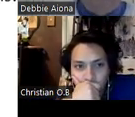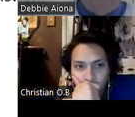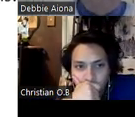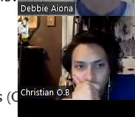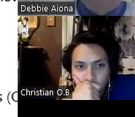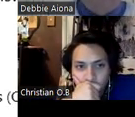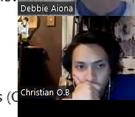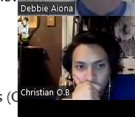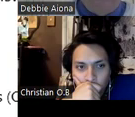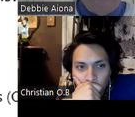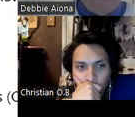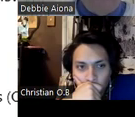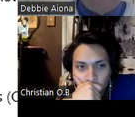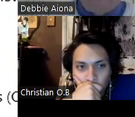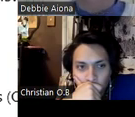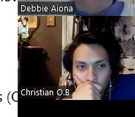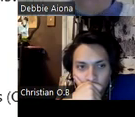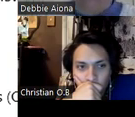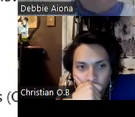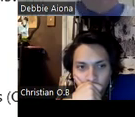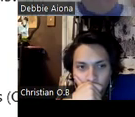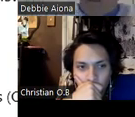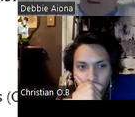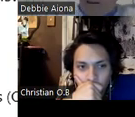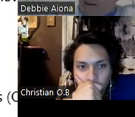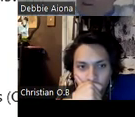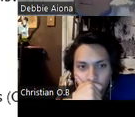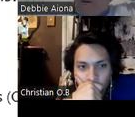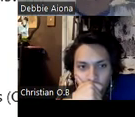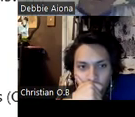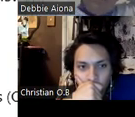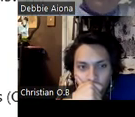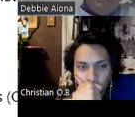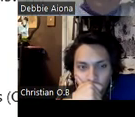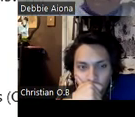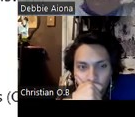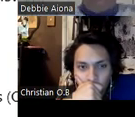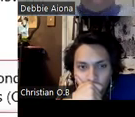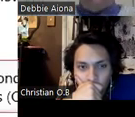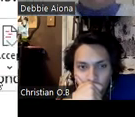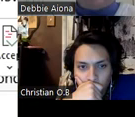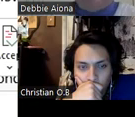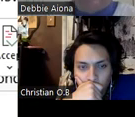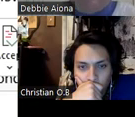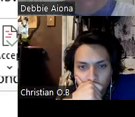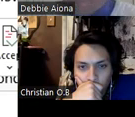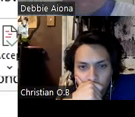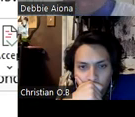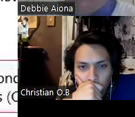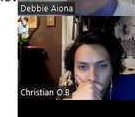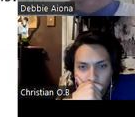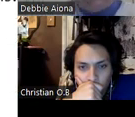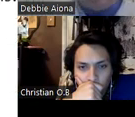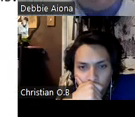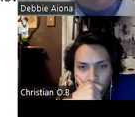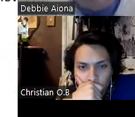Okay. Yeah. That's what I thought you had said, but I want. Yeah. Different. Perfect. Okay. That makes more sense. I think it makes more sense.